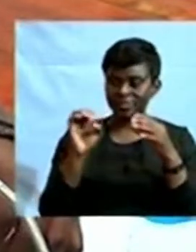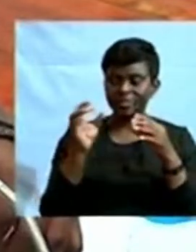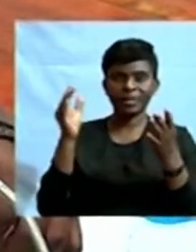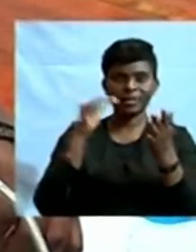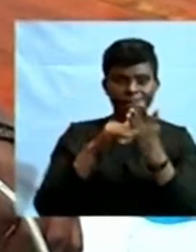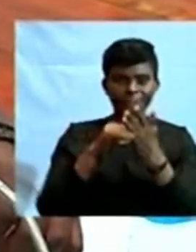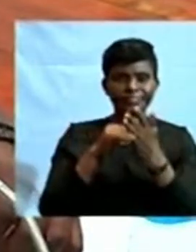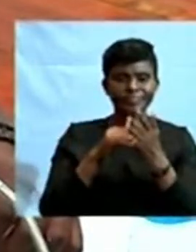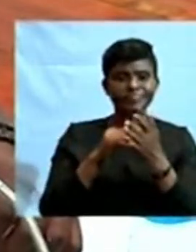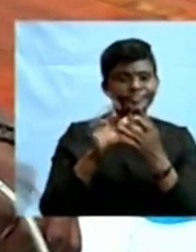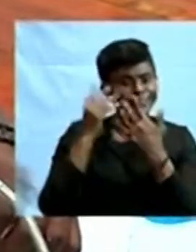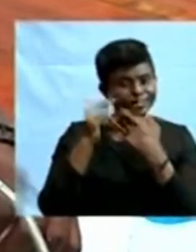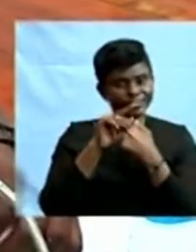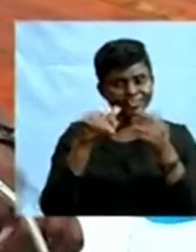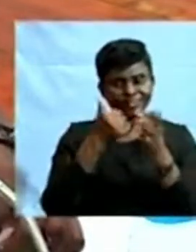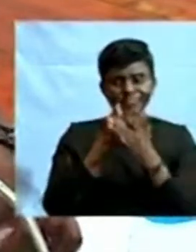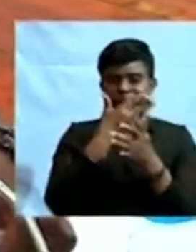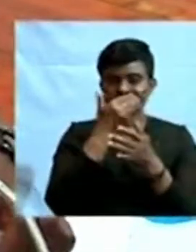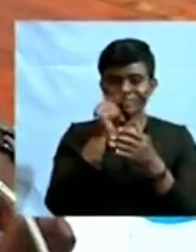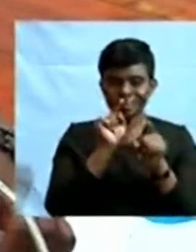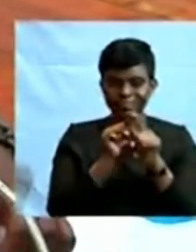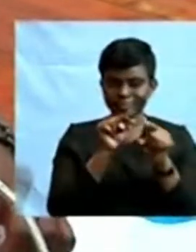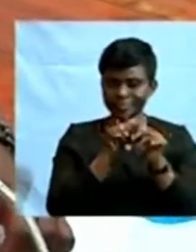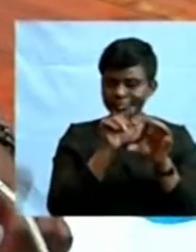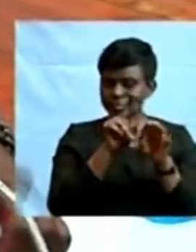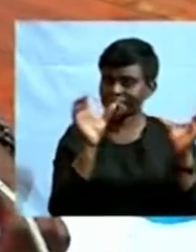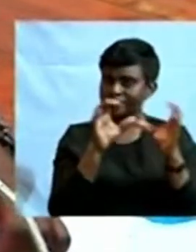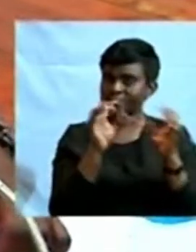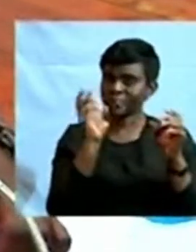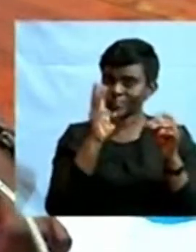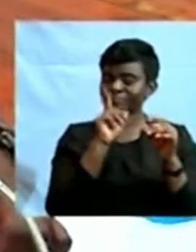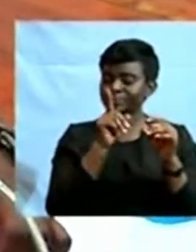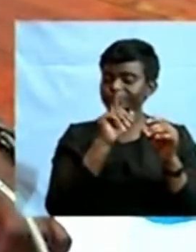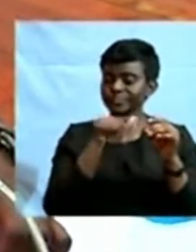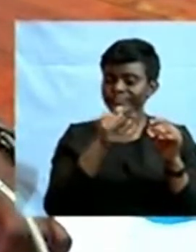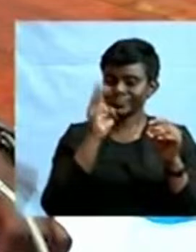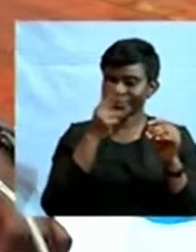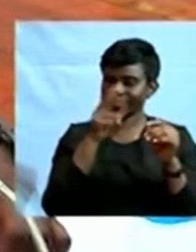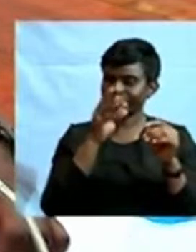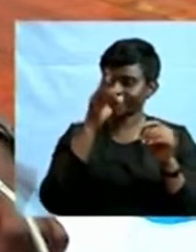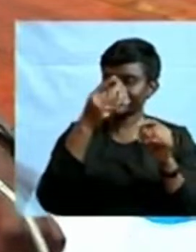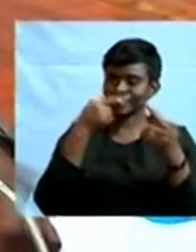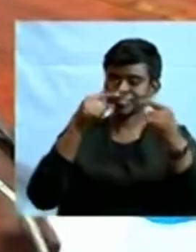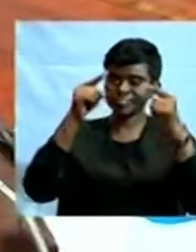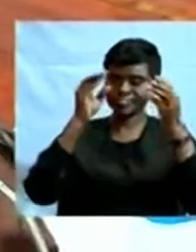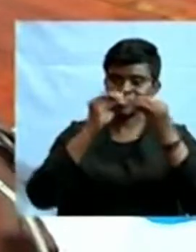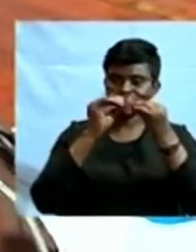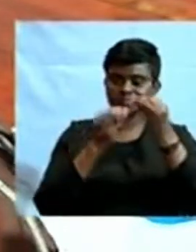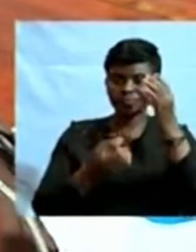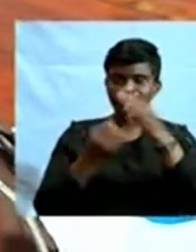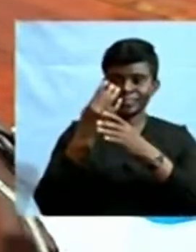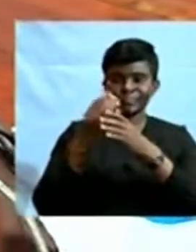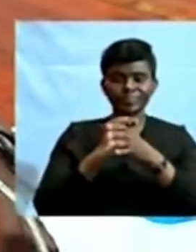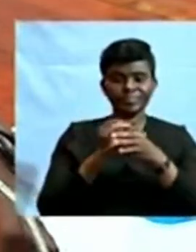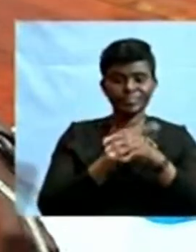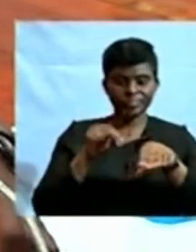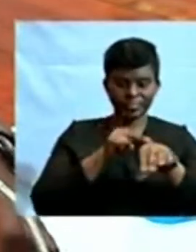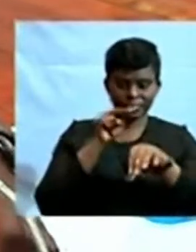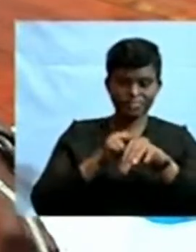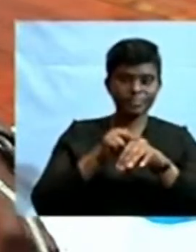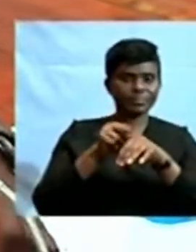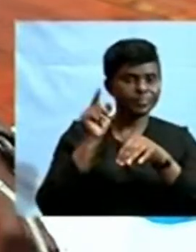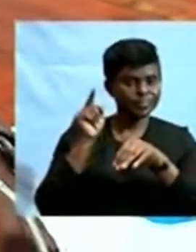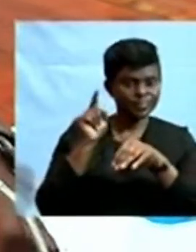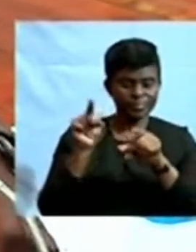more. We wish you all the best, and this committee will definitely be looking forward to a successful growth of our national